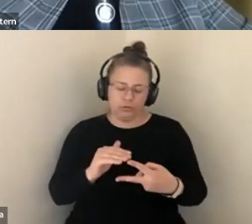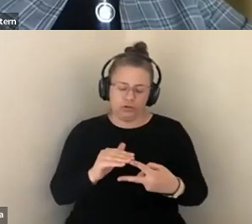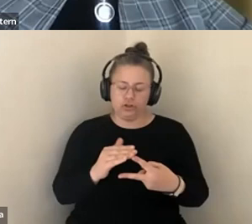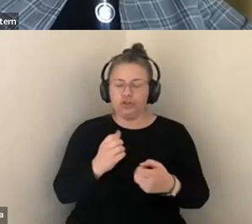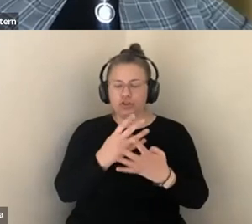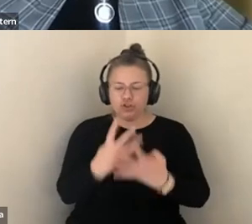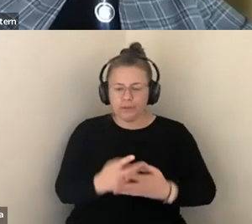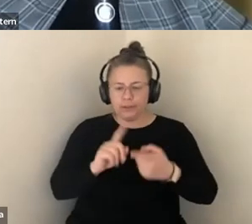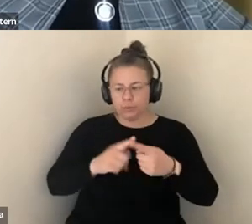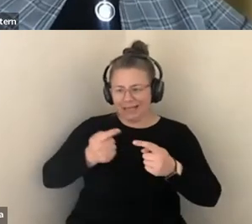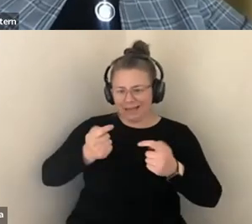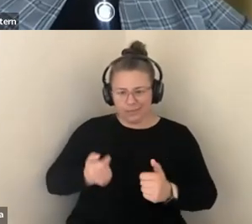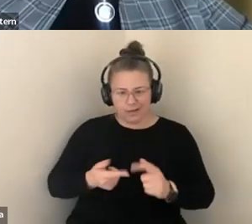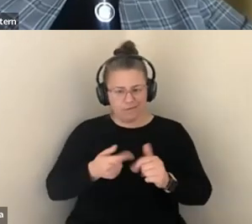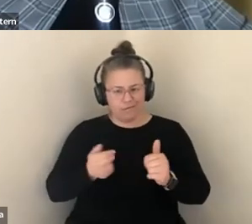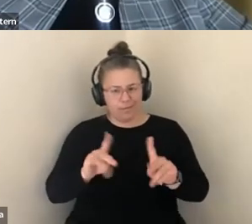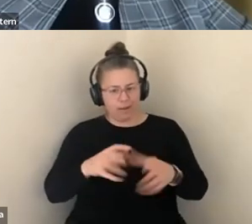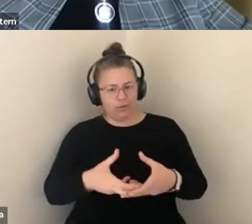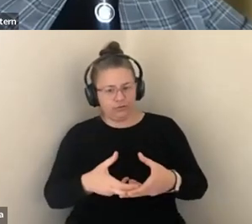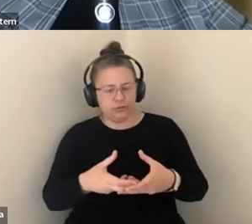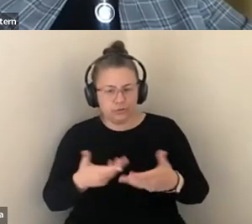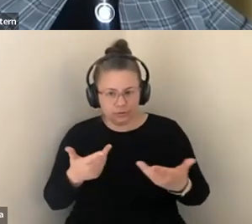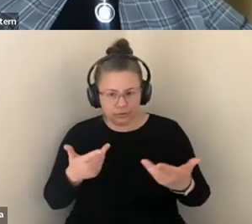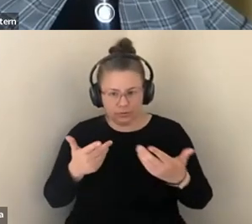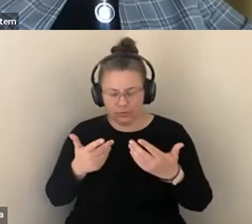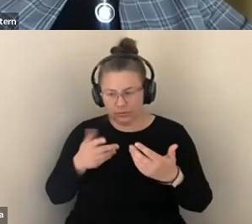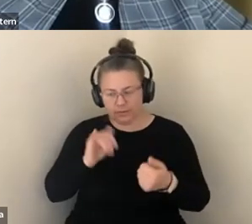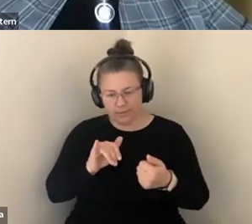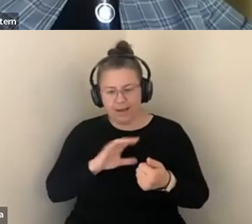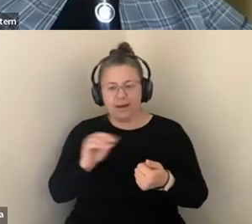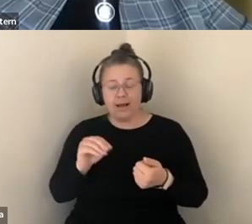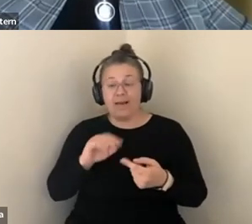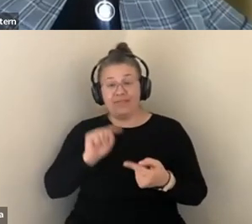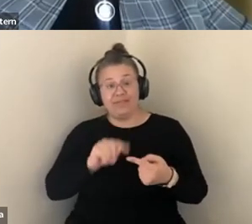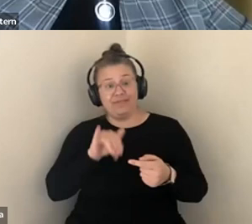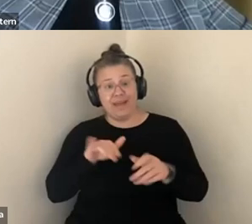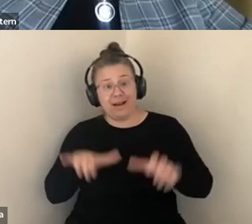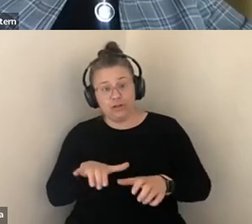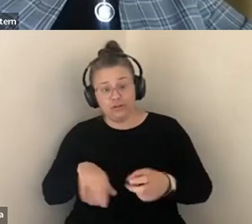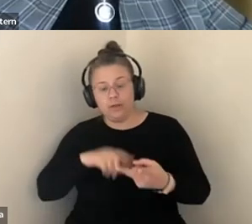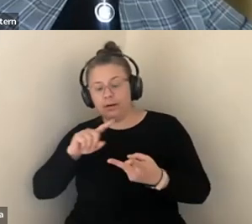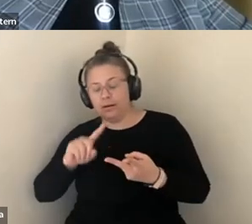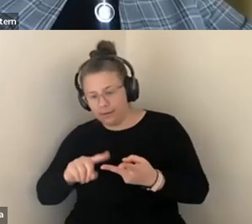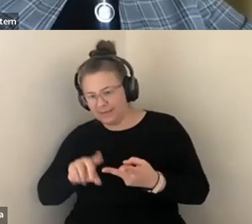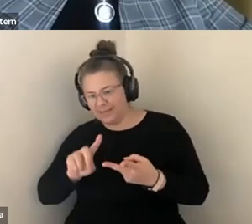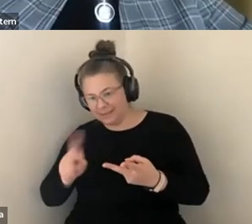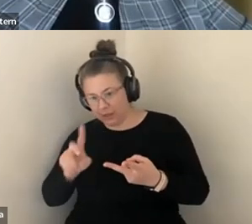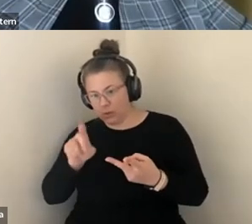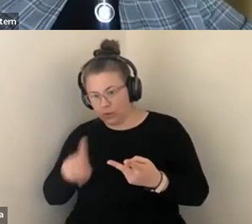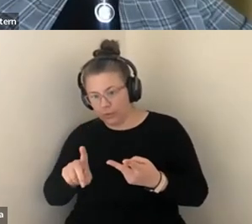and how we should think about this action as committed through individual choices.